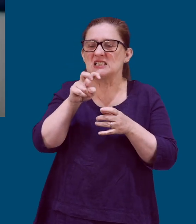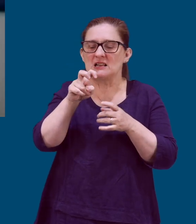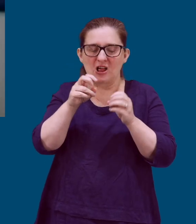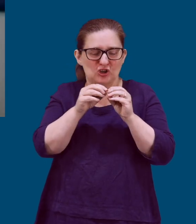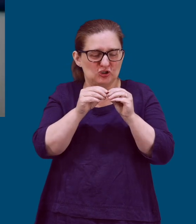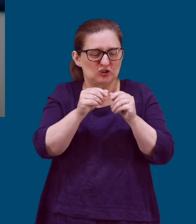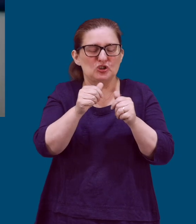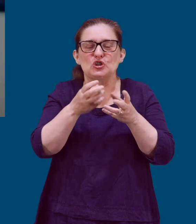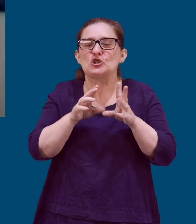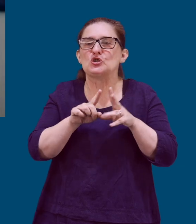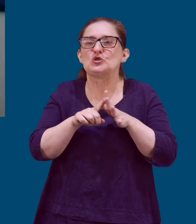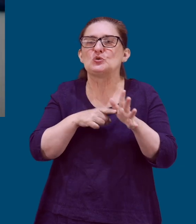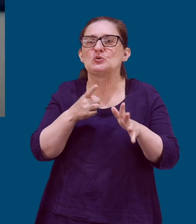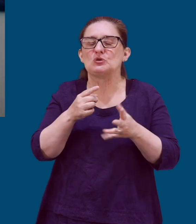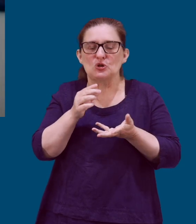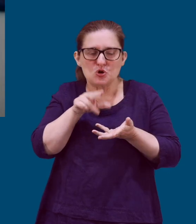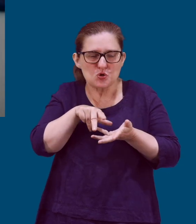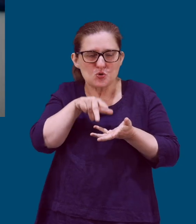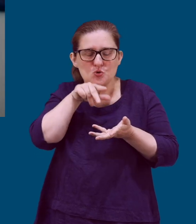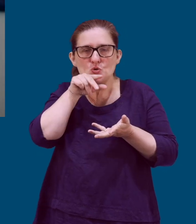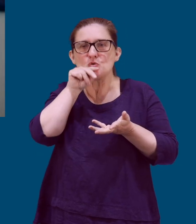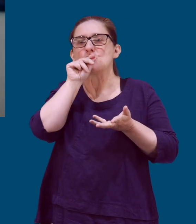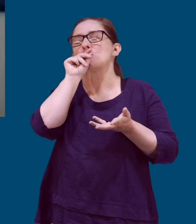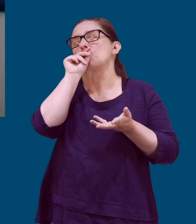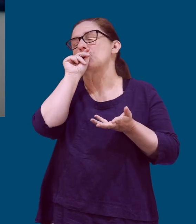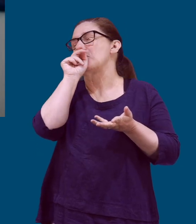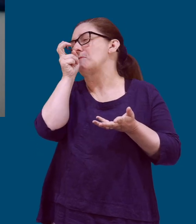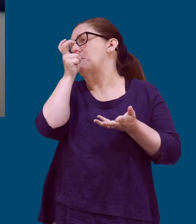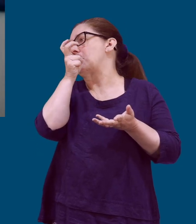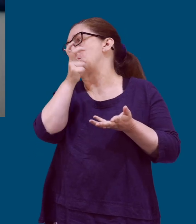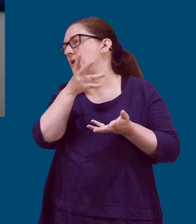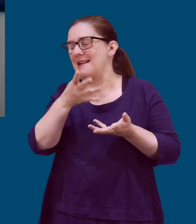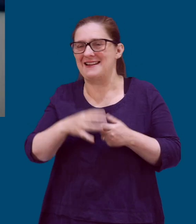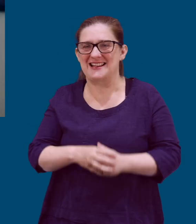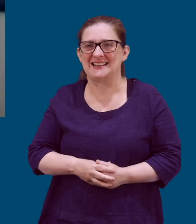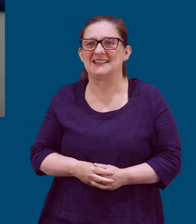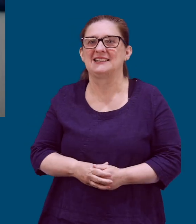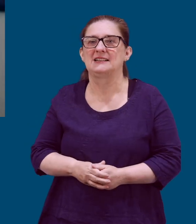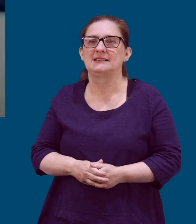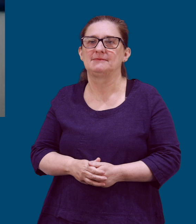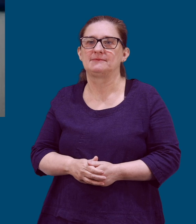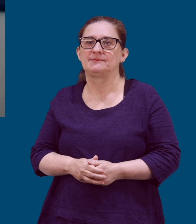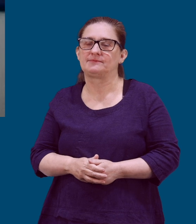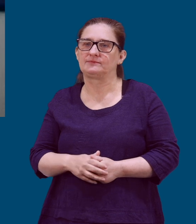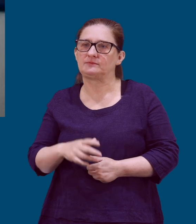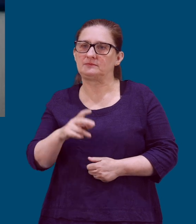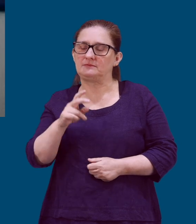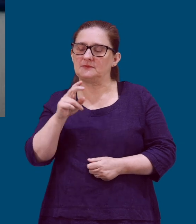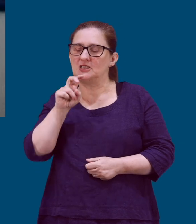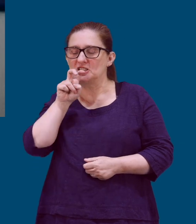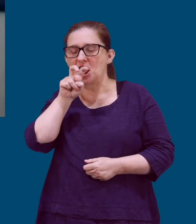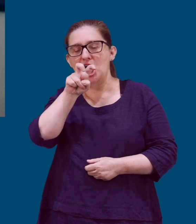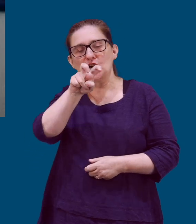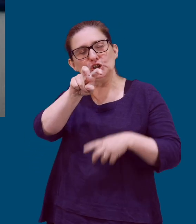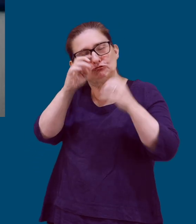suck. I don't recall getting home. 3. Slugs begin to penetrate my